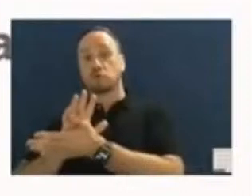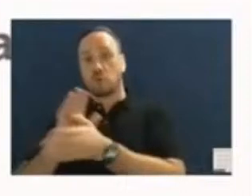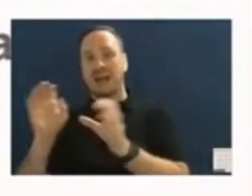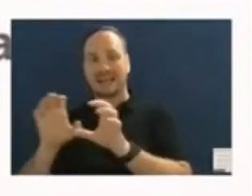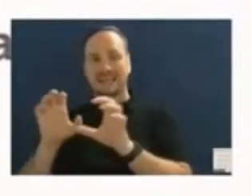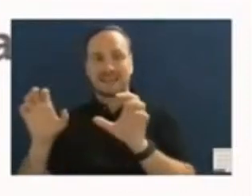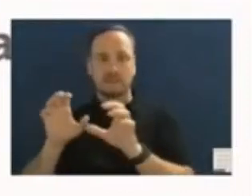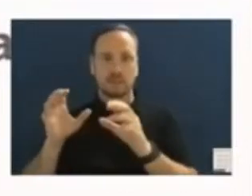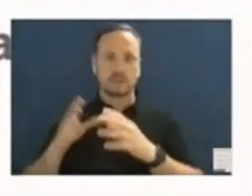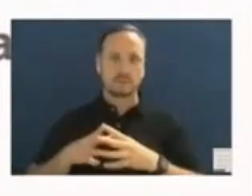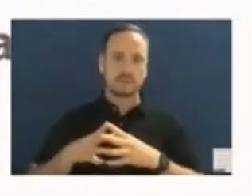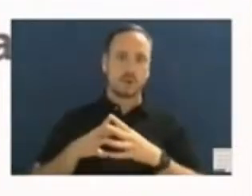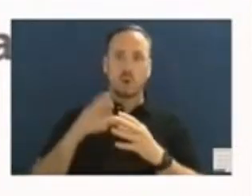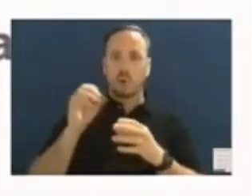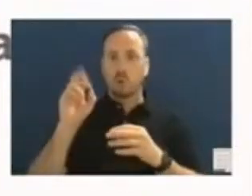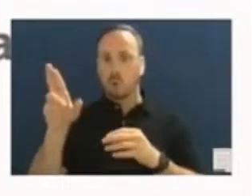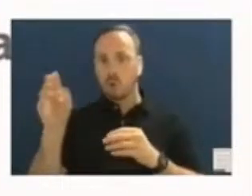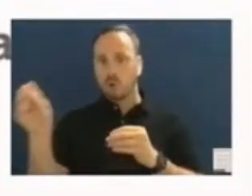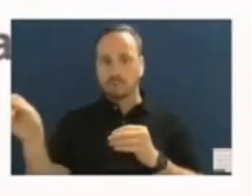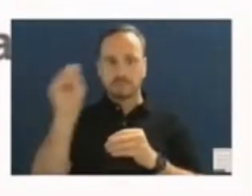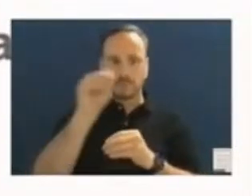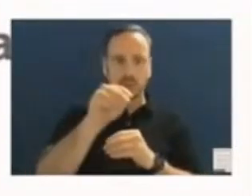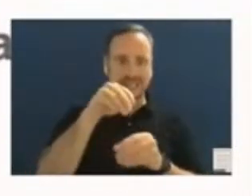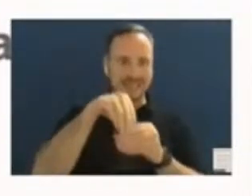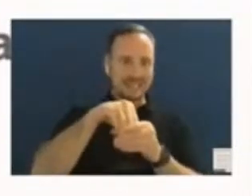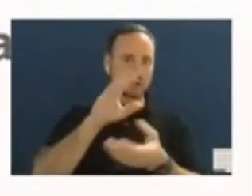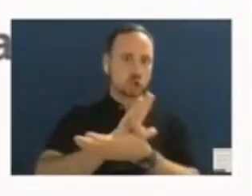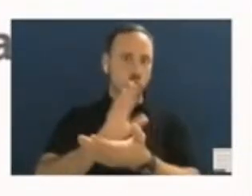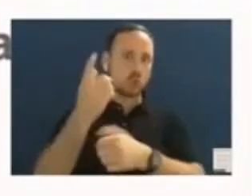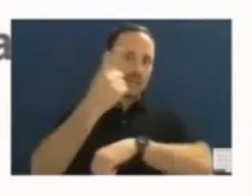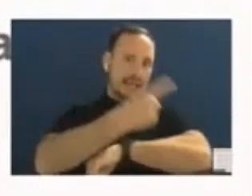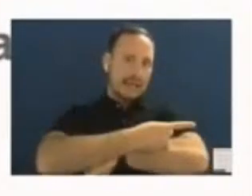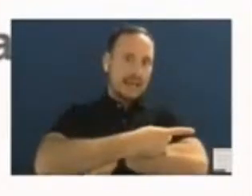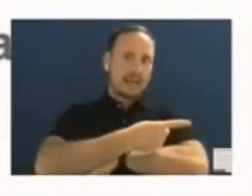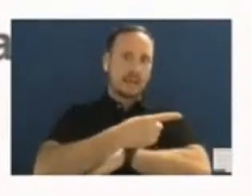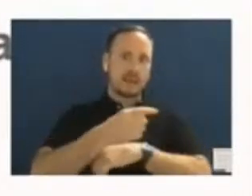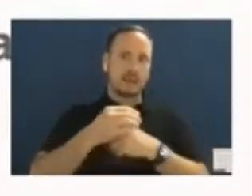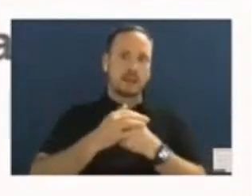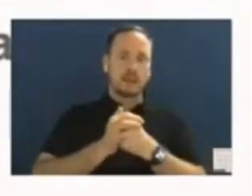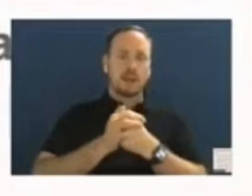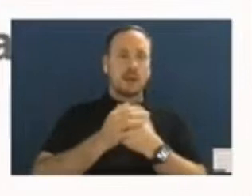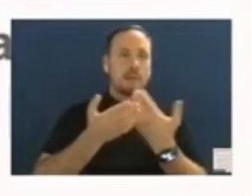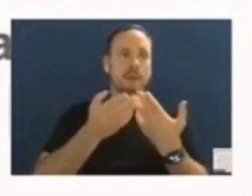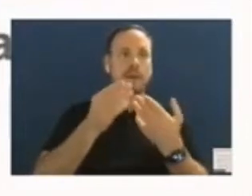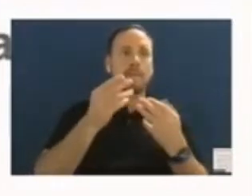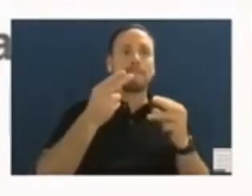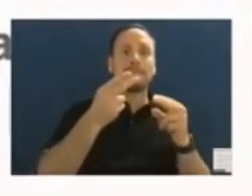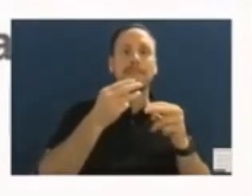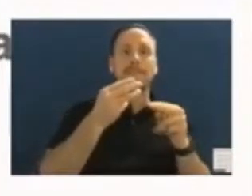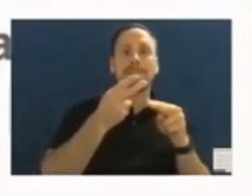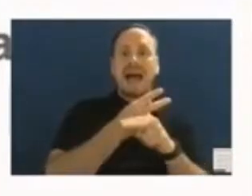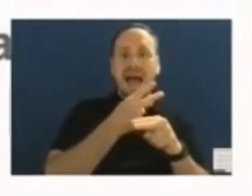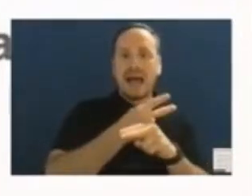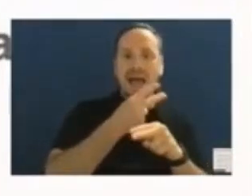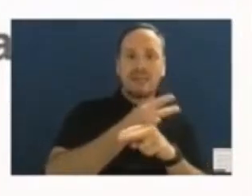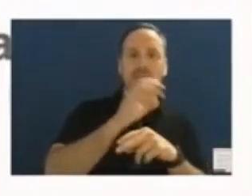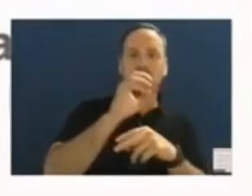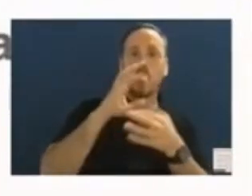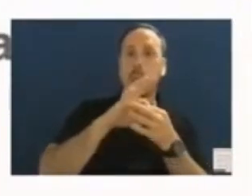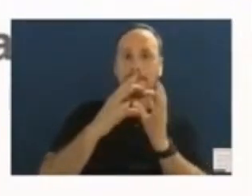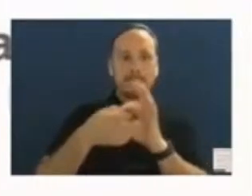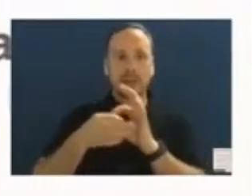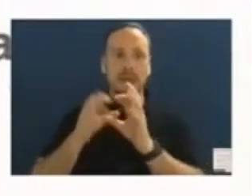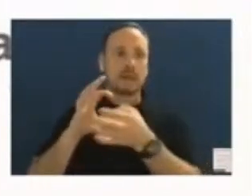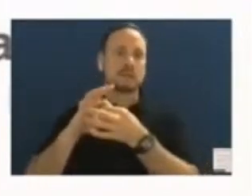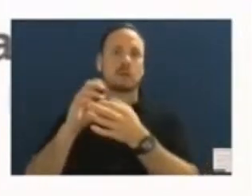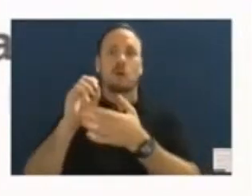school day so more of your students can access it. And whether that's the Math Olympiad, speech and debate, but extensions of the curriculum to make sure that we're getting back